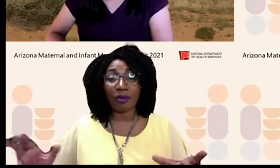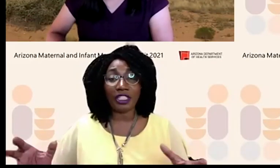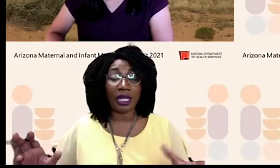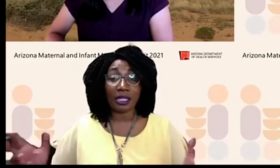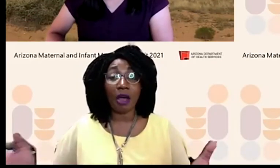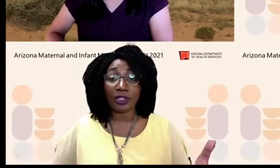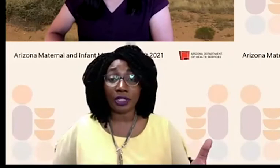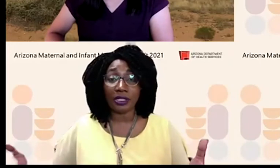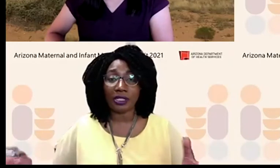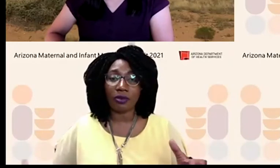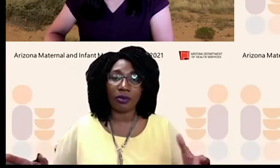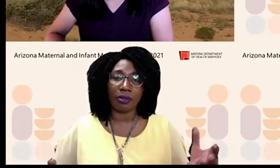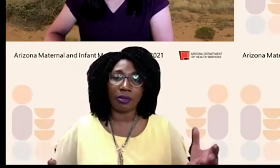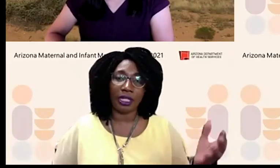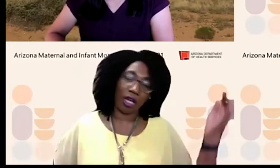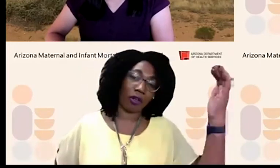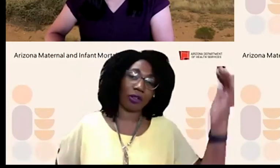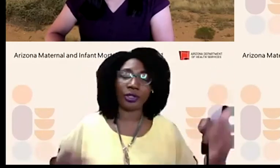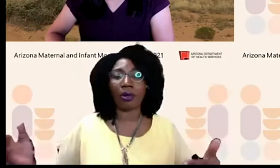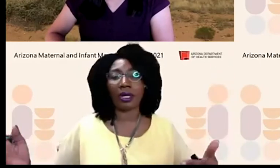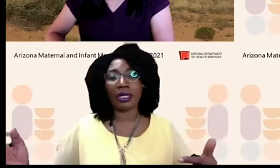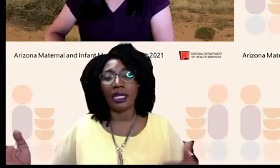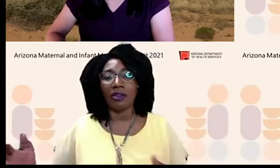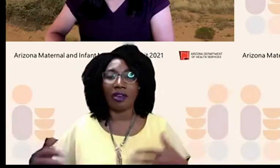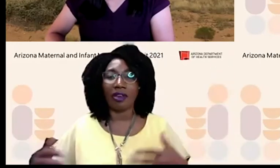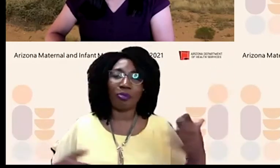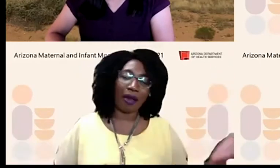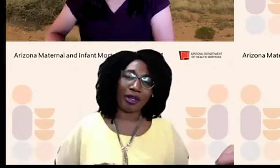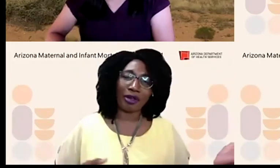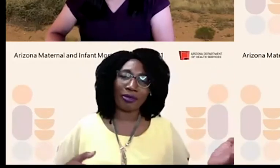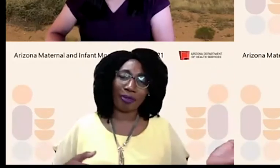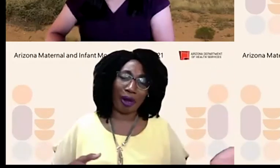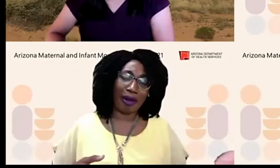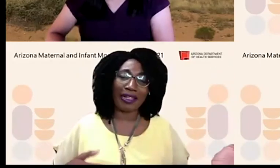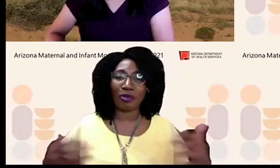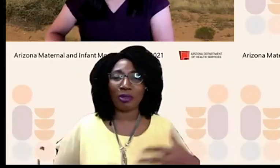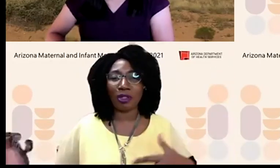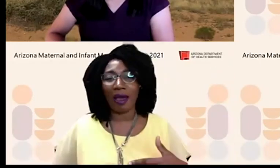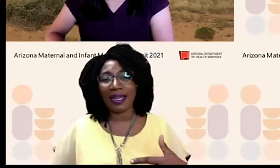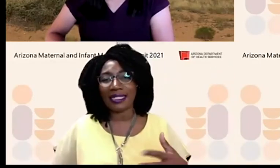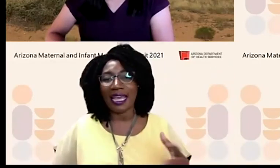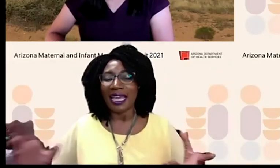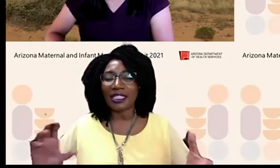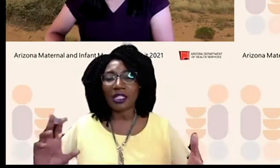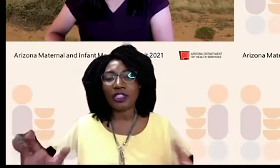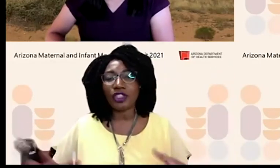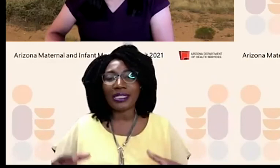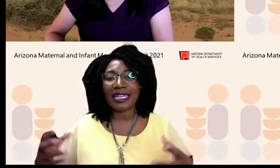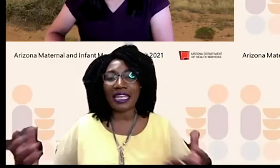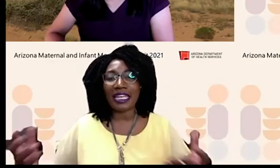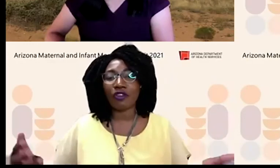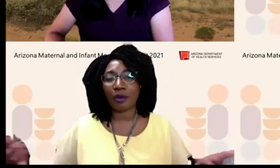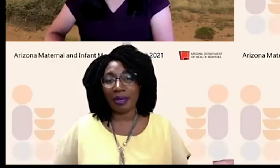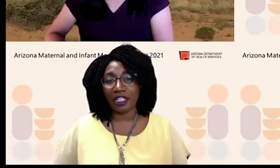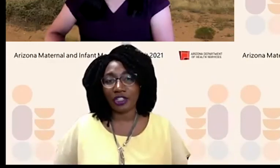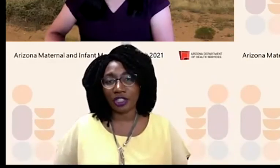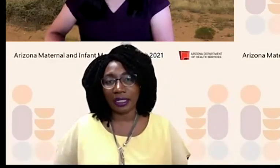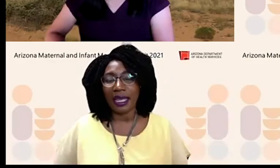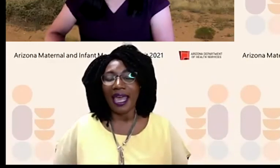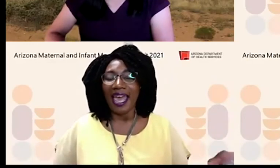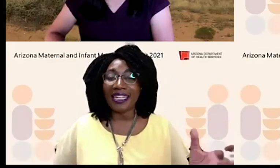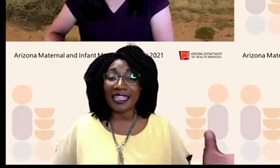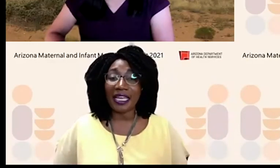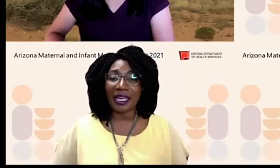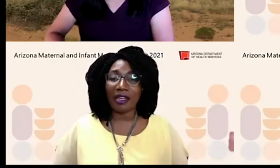the information has options. So you could be tall or short, you have brown hair, brown eyes or blue eyes. And so it's just